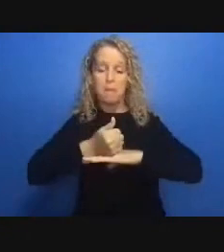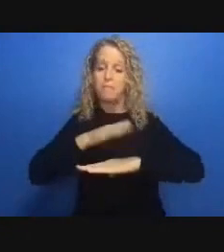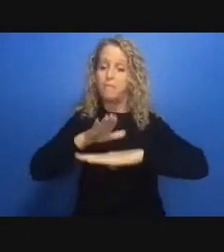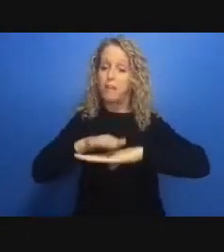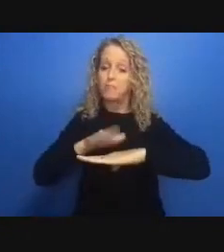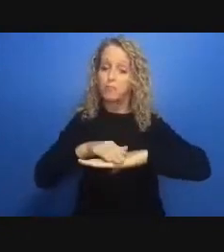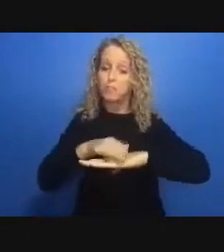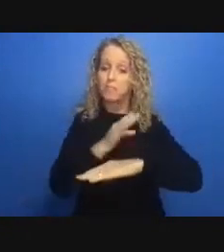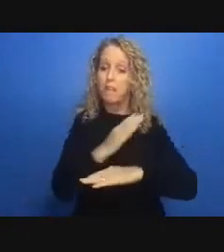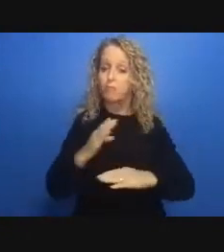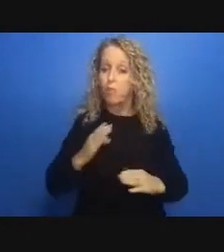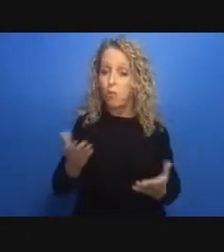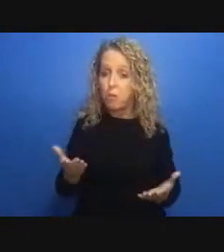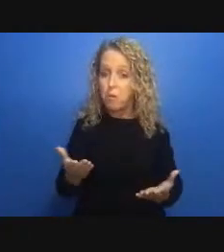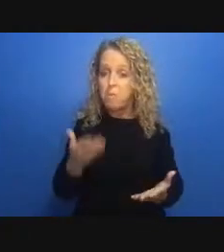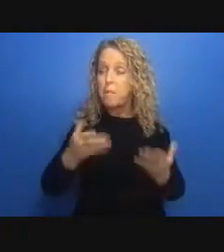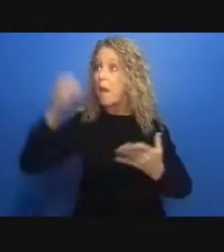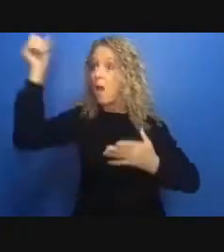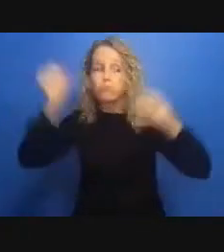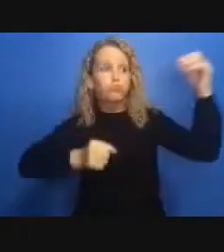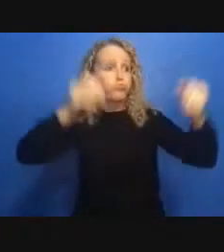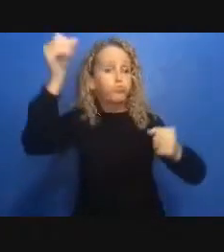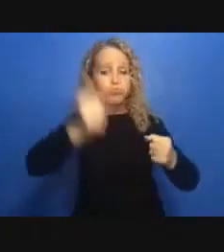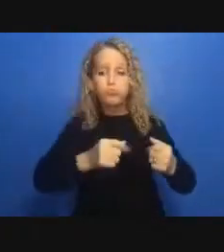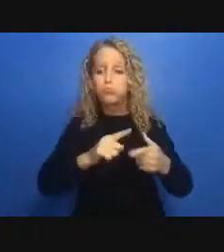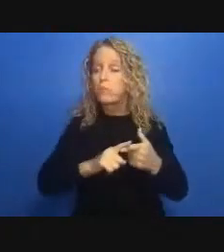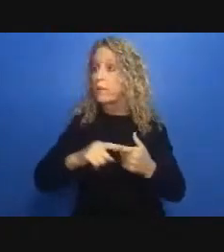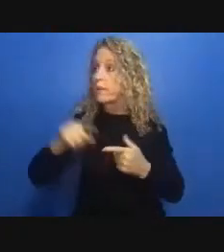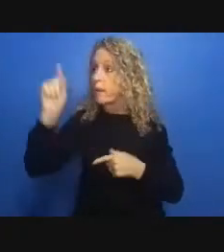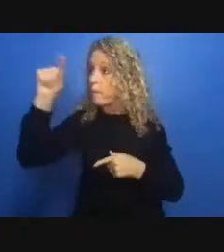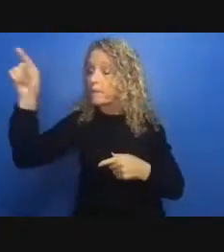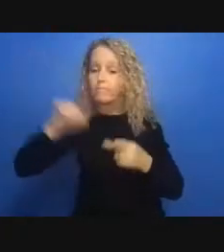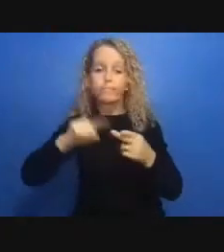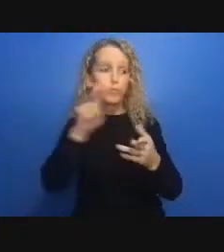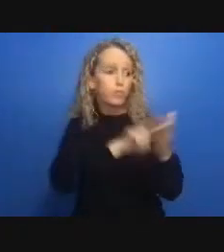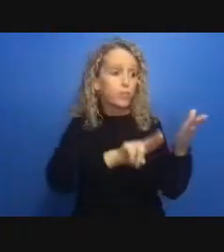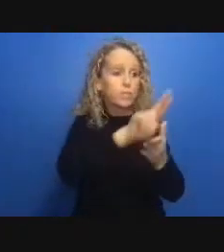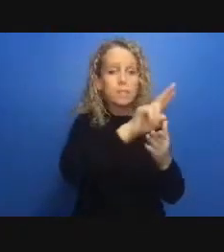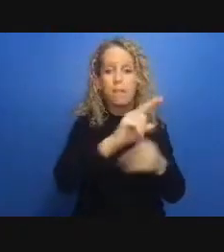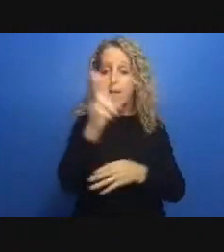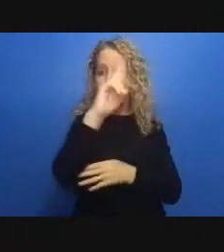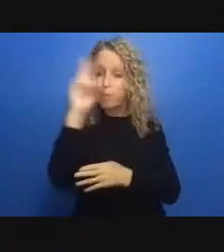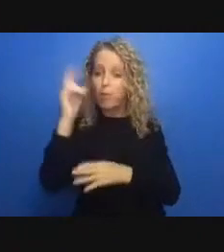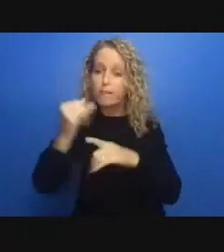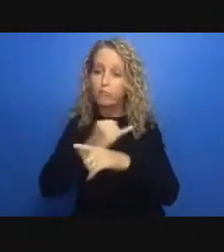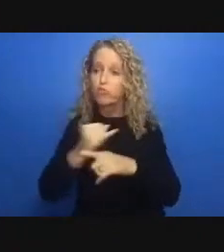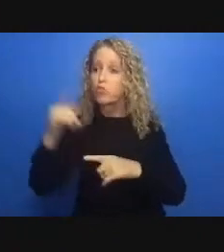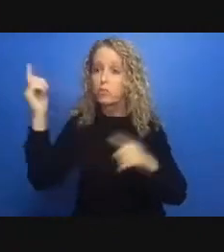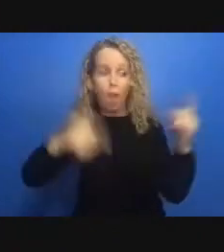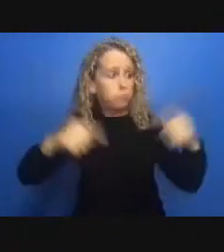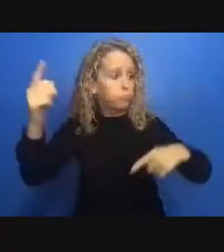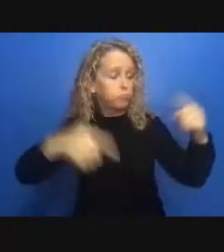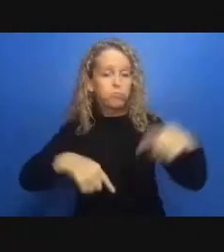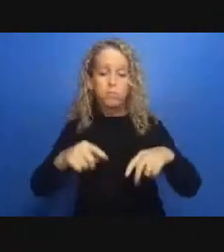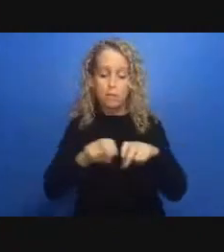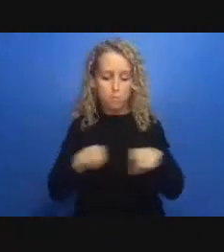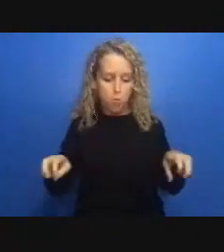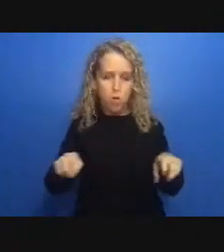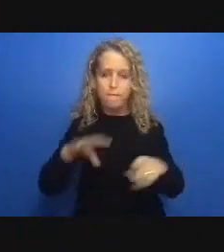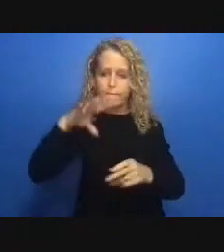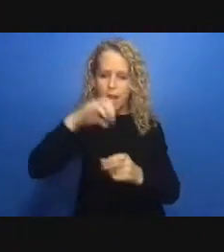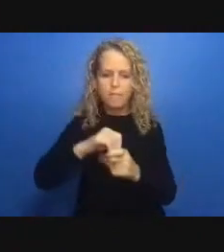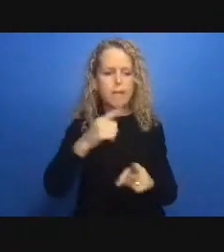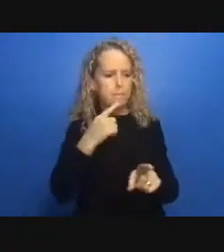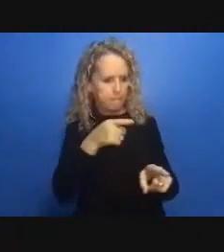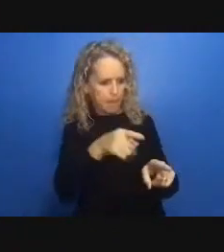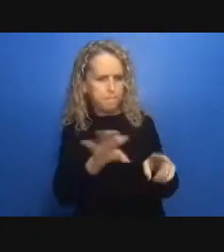incorporating experts from government, university, hospitals, and industries that are able to, you know, assess the risks and